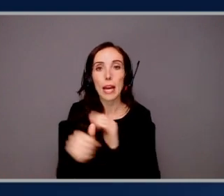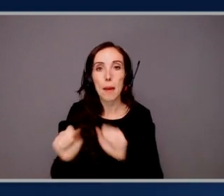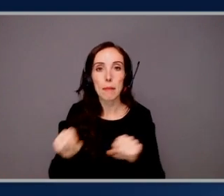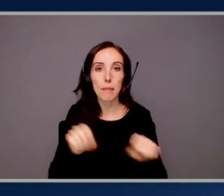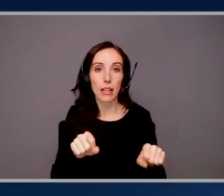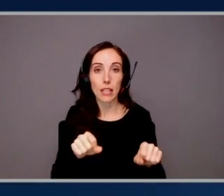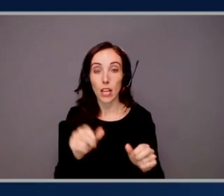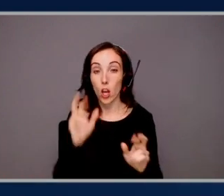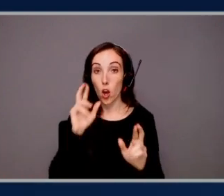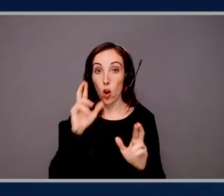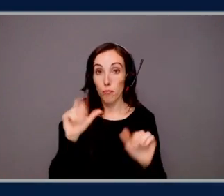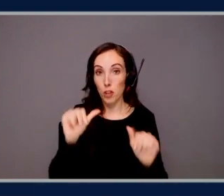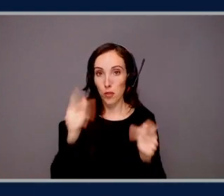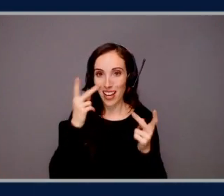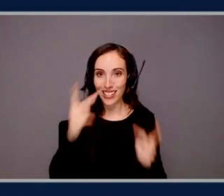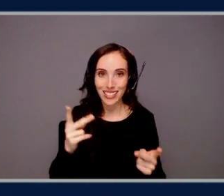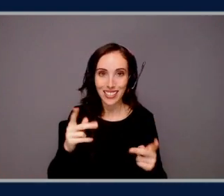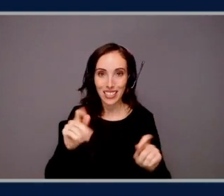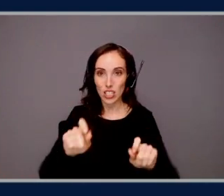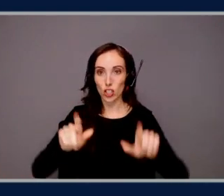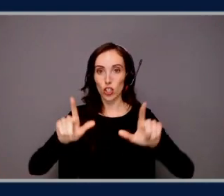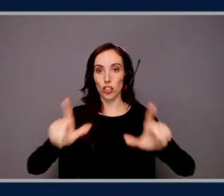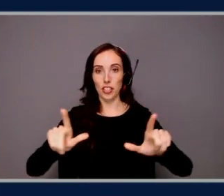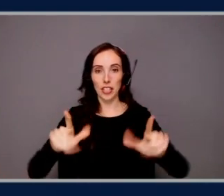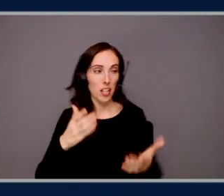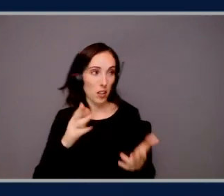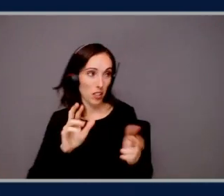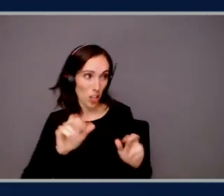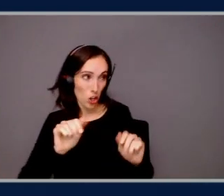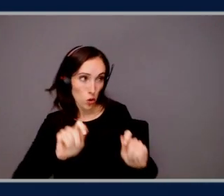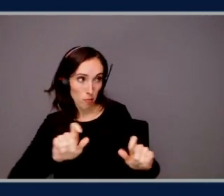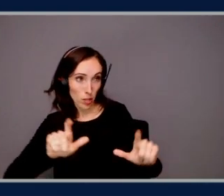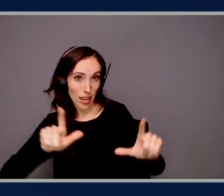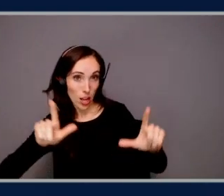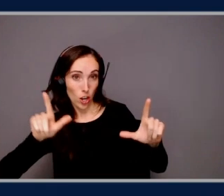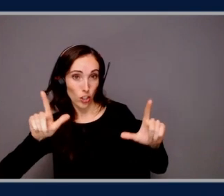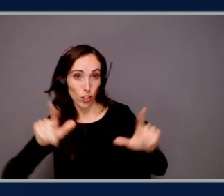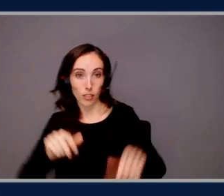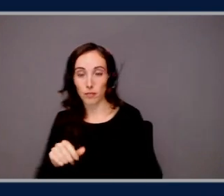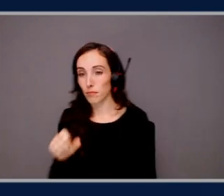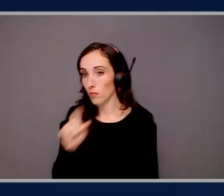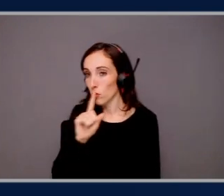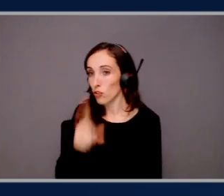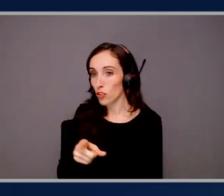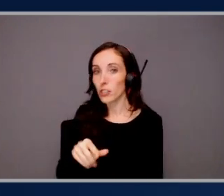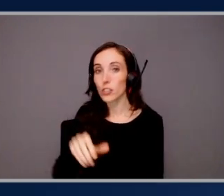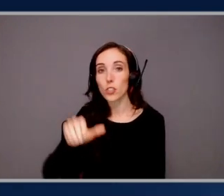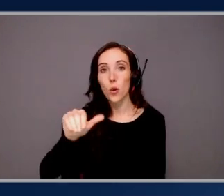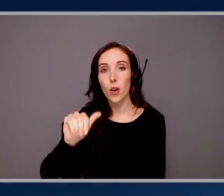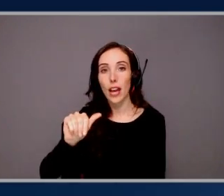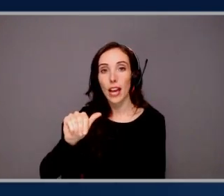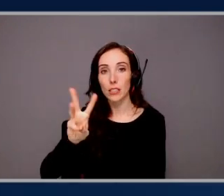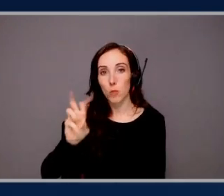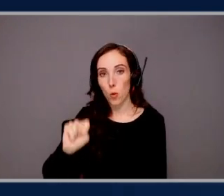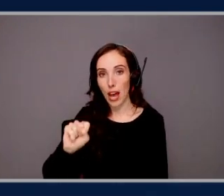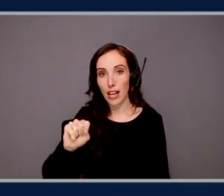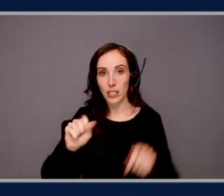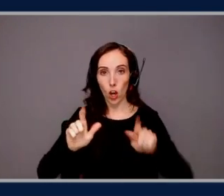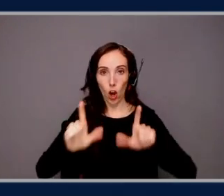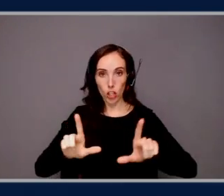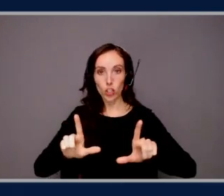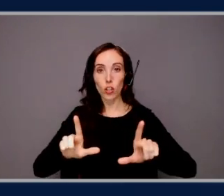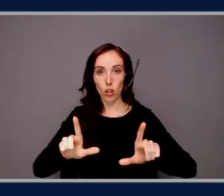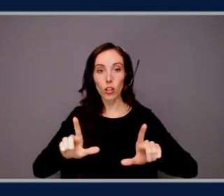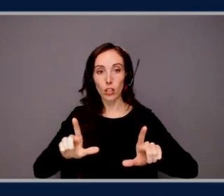see my. Can you make it full screen or make it a little bit larger? Sure. No worries. Yeah, so we're in the AWS console, and we are specifically within